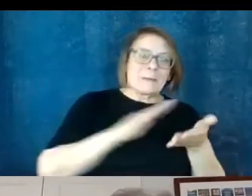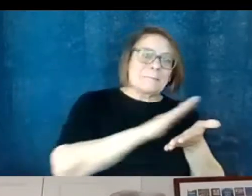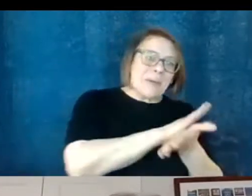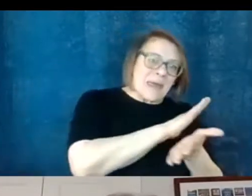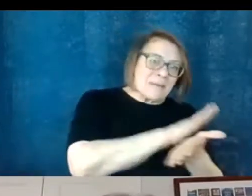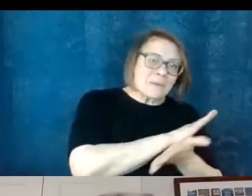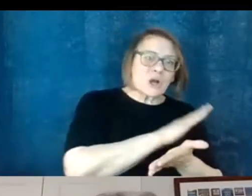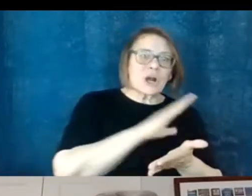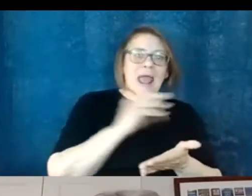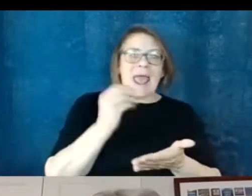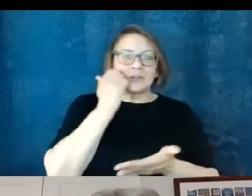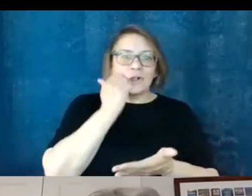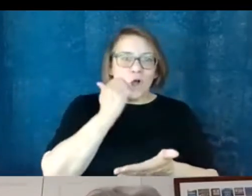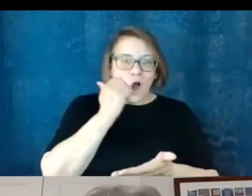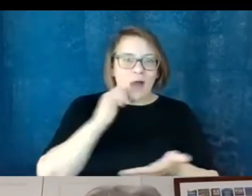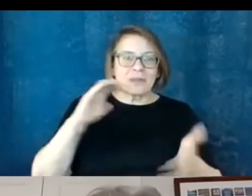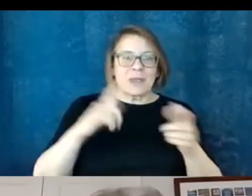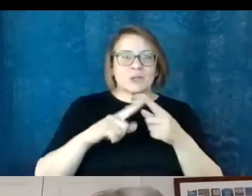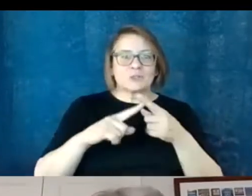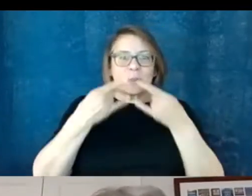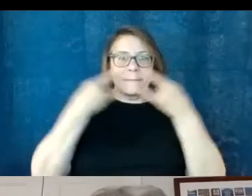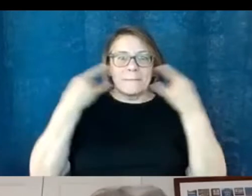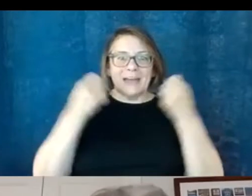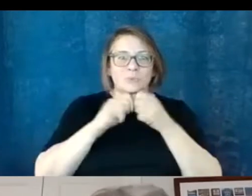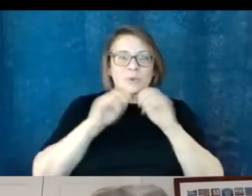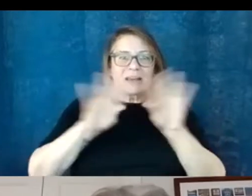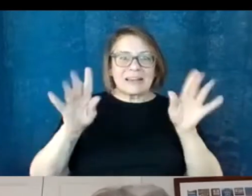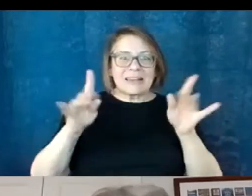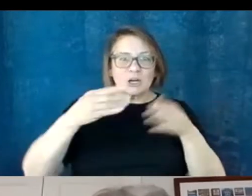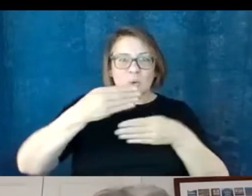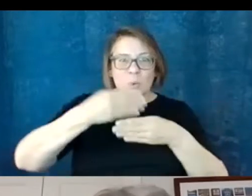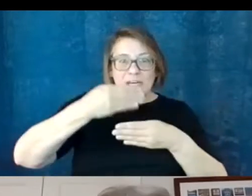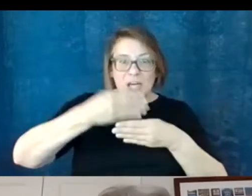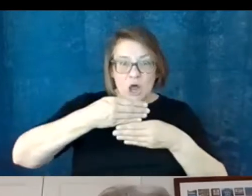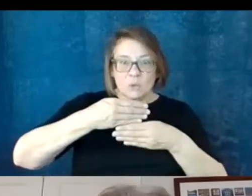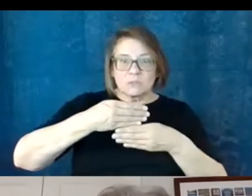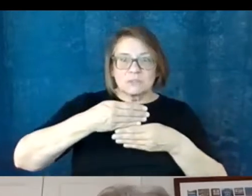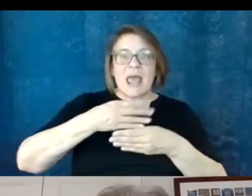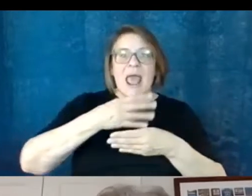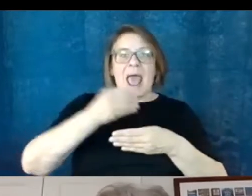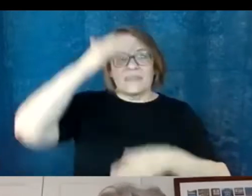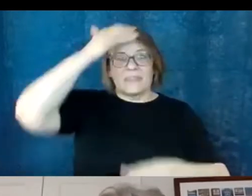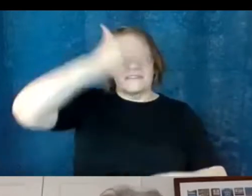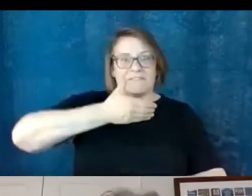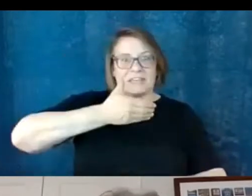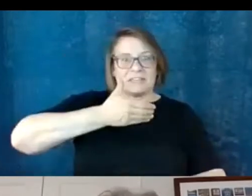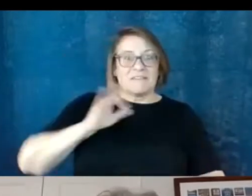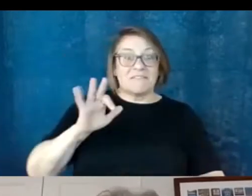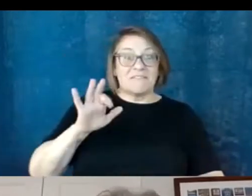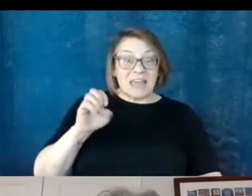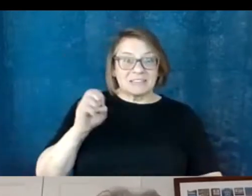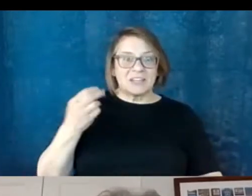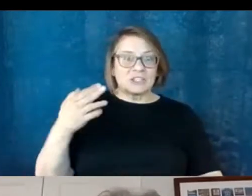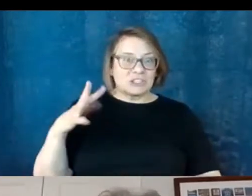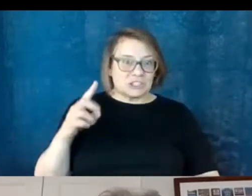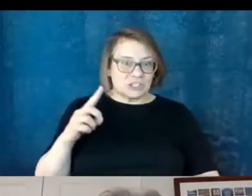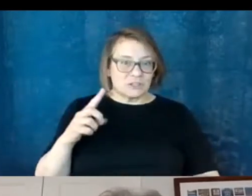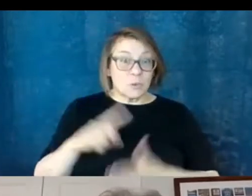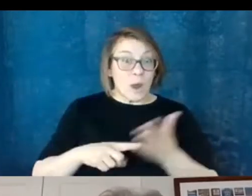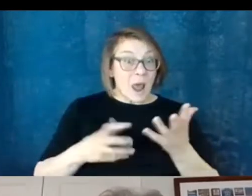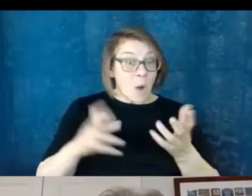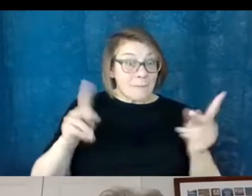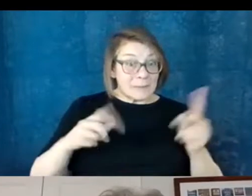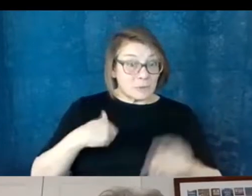cloth masks versus the masks with their clear windows versus the face shield. And what I want consumers to